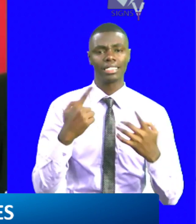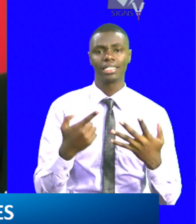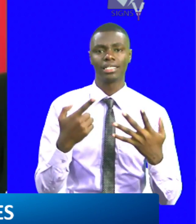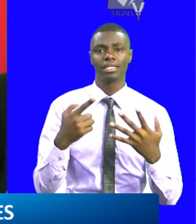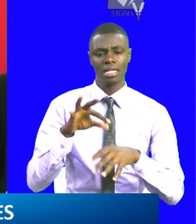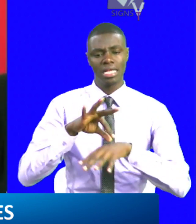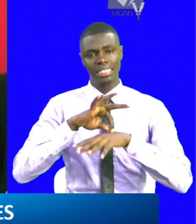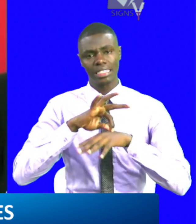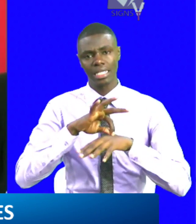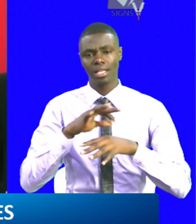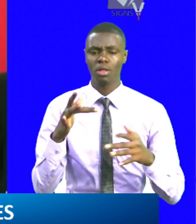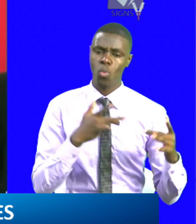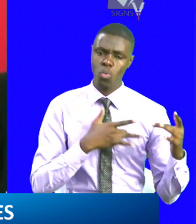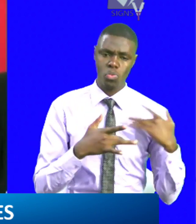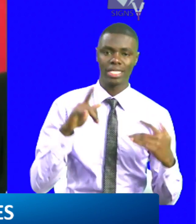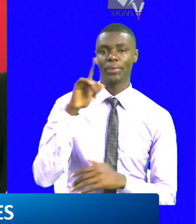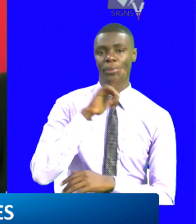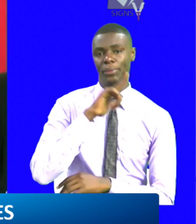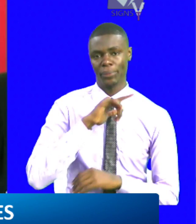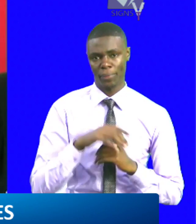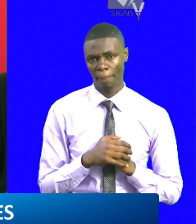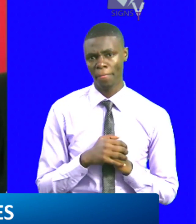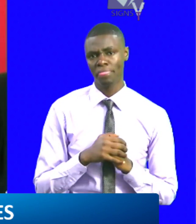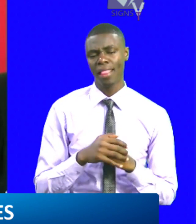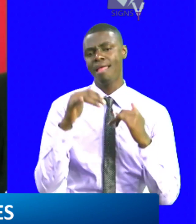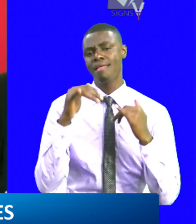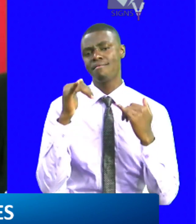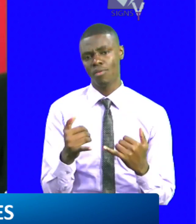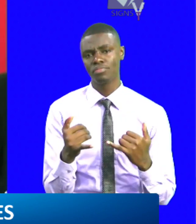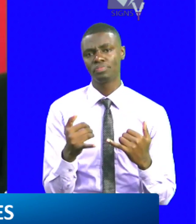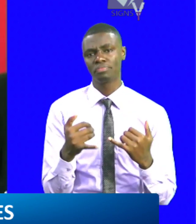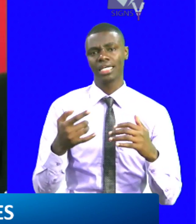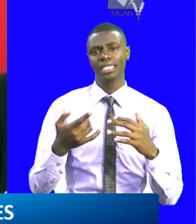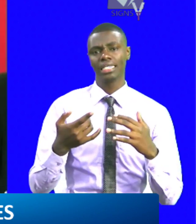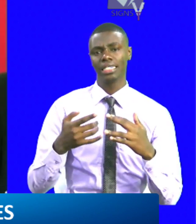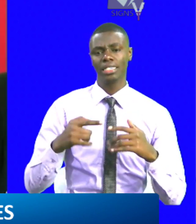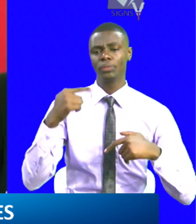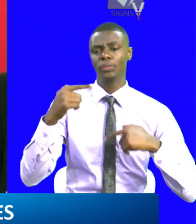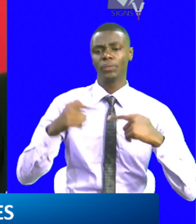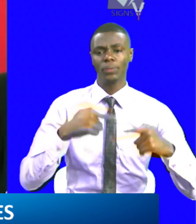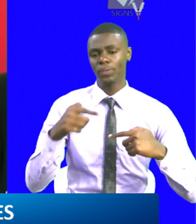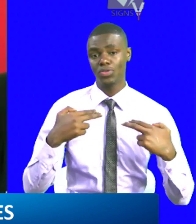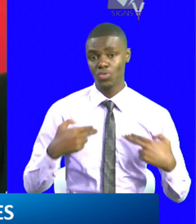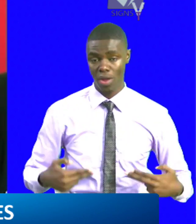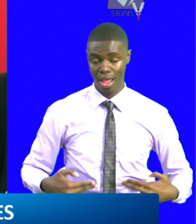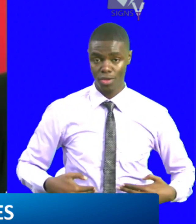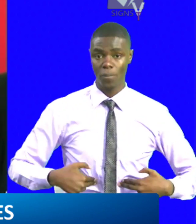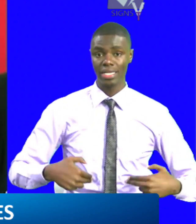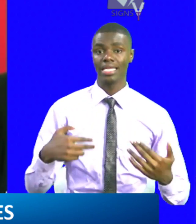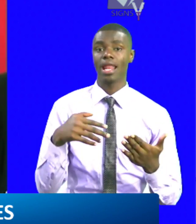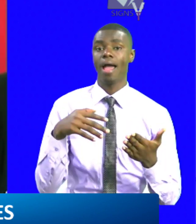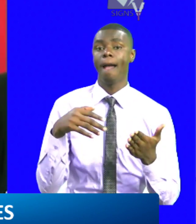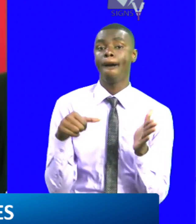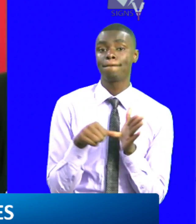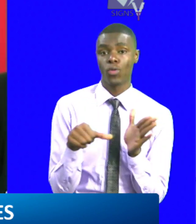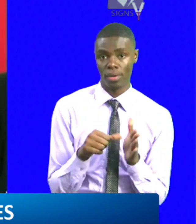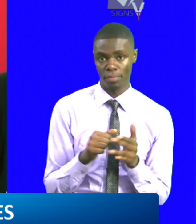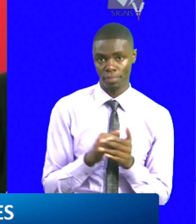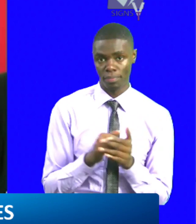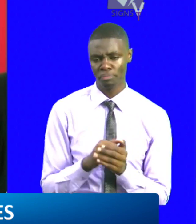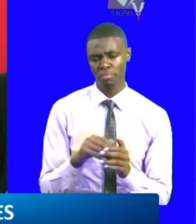the conflict. President William Ruto, who met the concerned heads of state under the IGAD quartet in Addis Ababa,